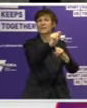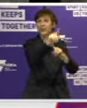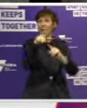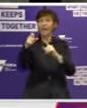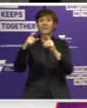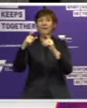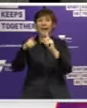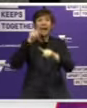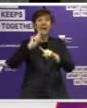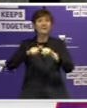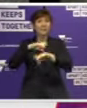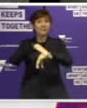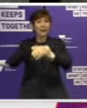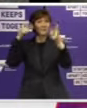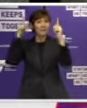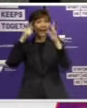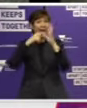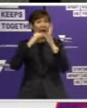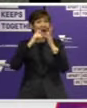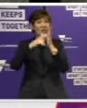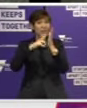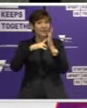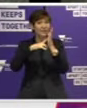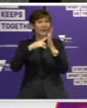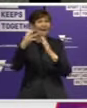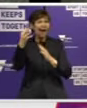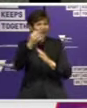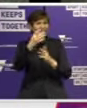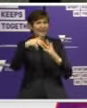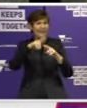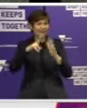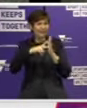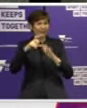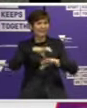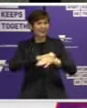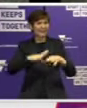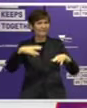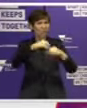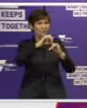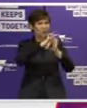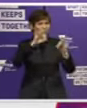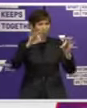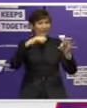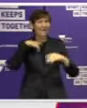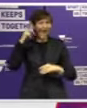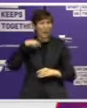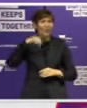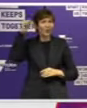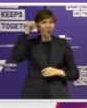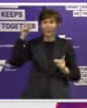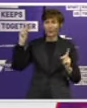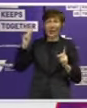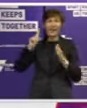Ashton asking, are VicPol involved in this? And we now know a call that's led to the resignation of your departmental chief